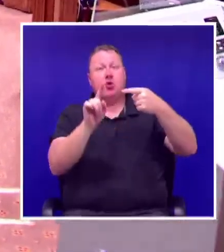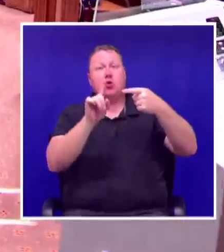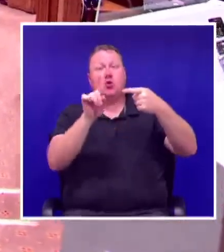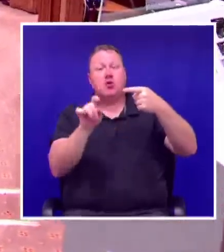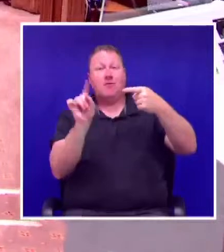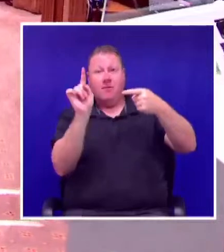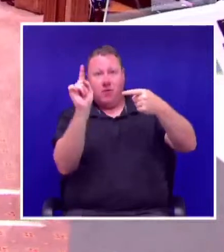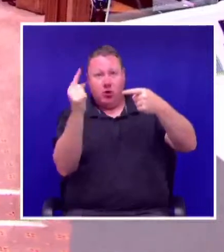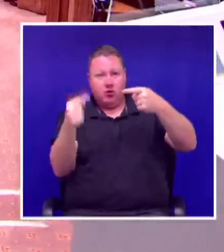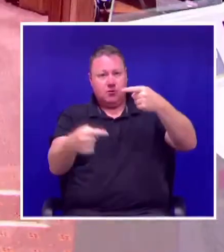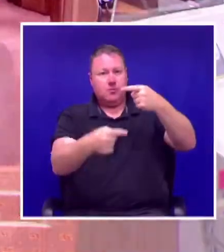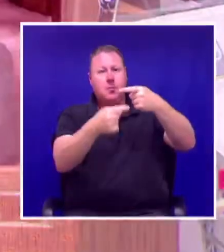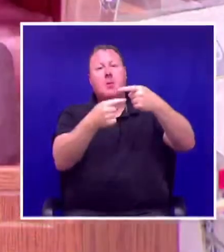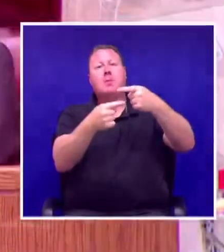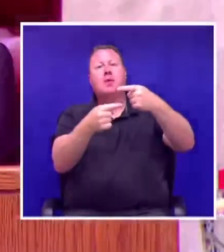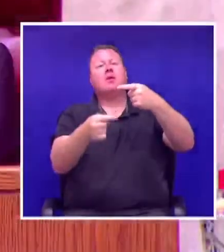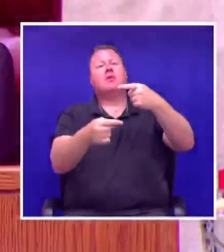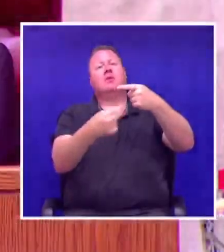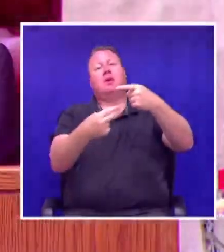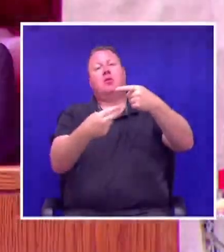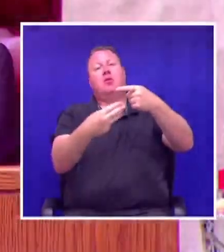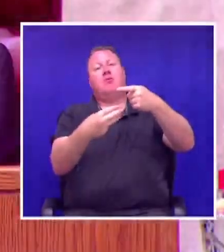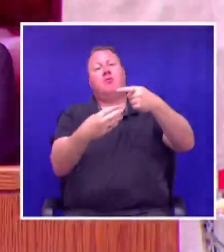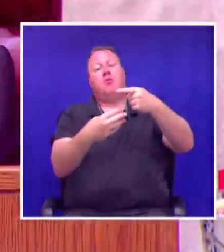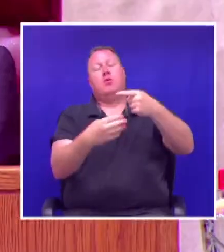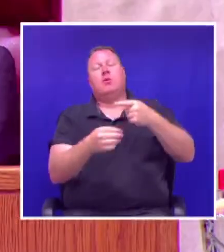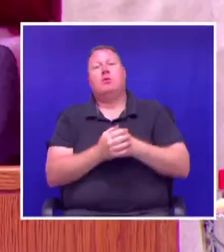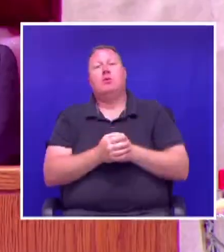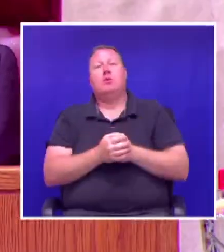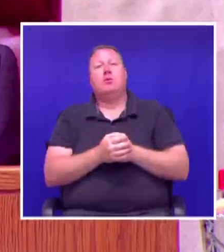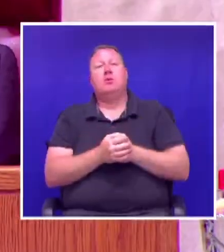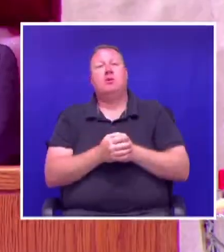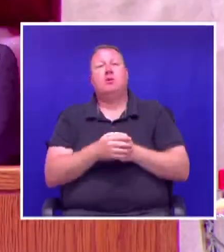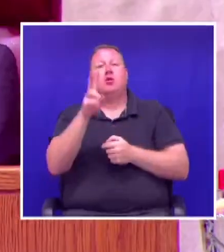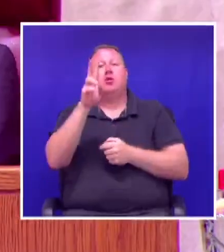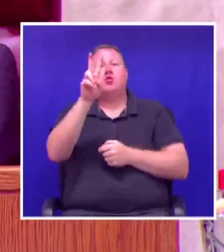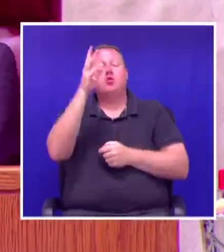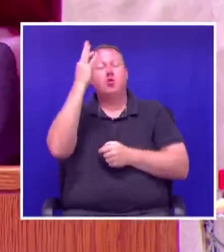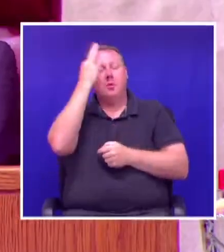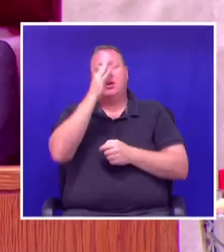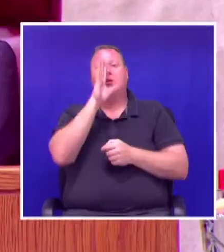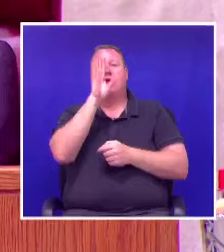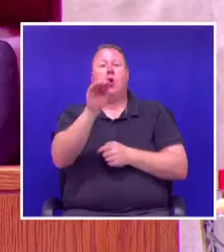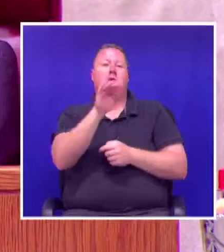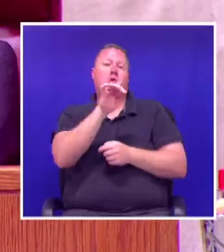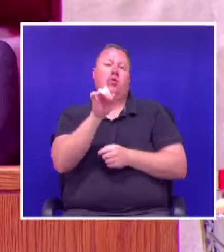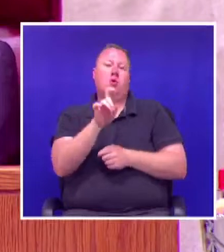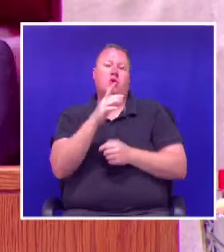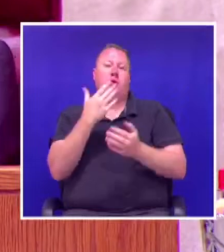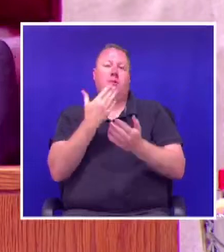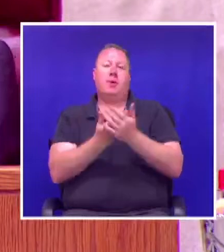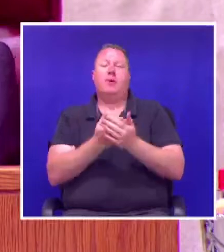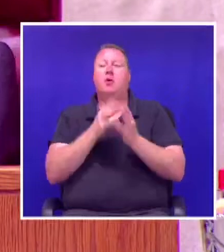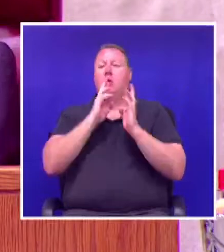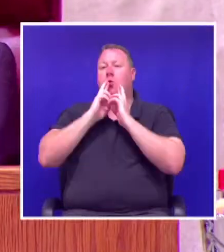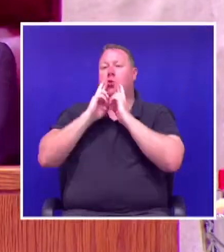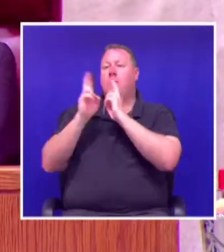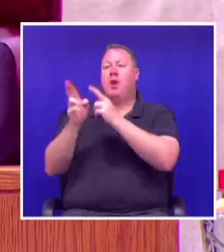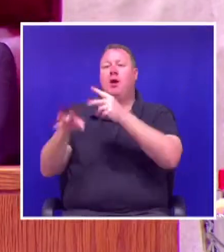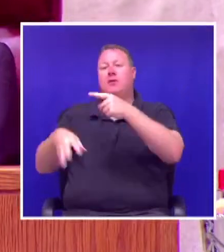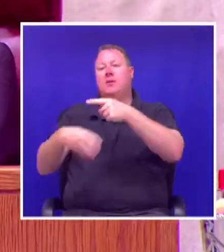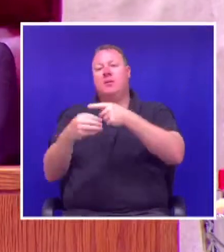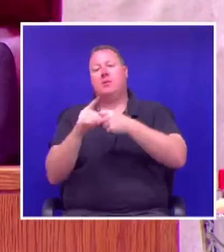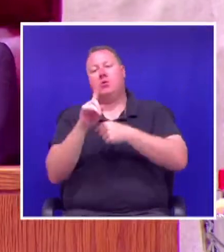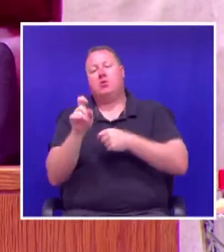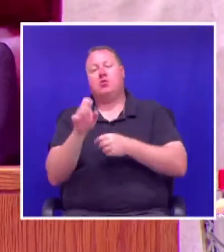supplementary question. The time for asking a supplementary question is 2 minutes. The time for reply to a supplementary question is